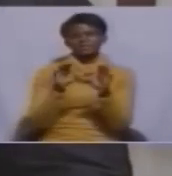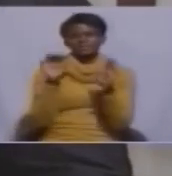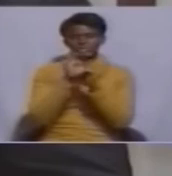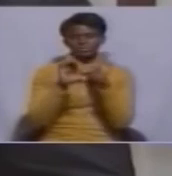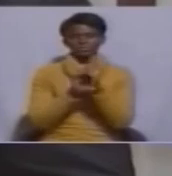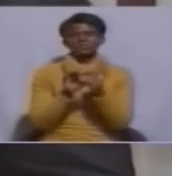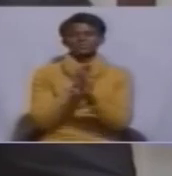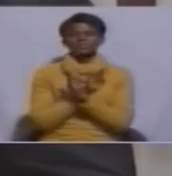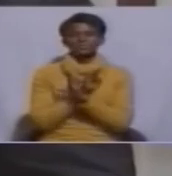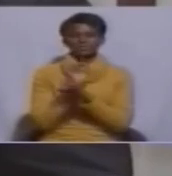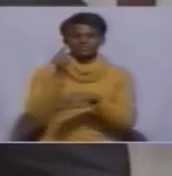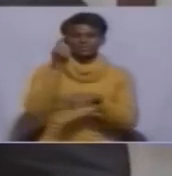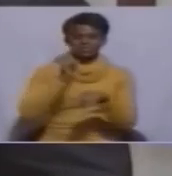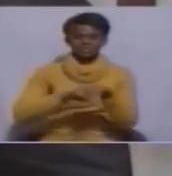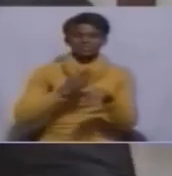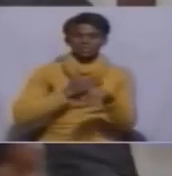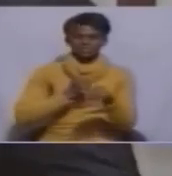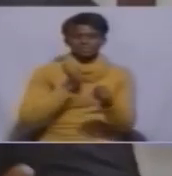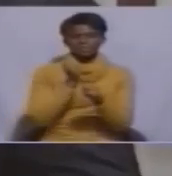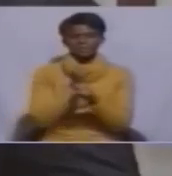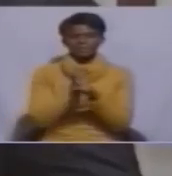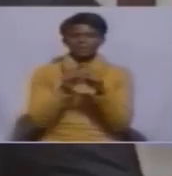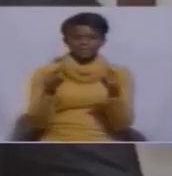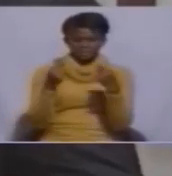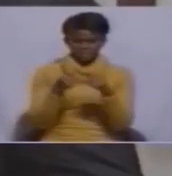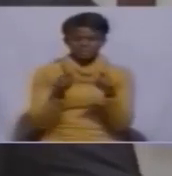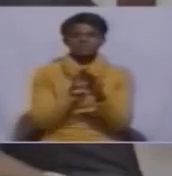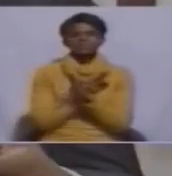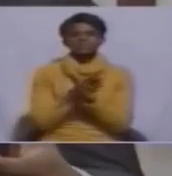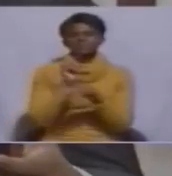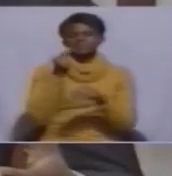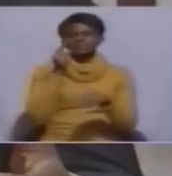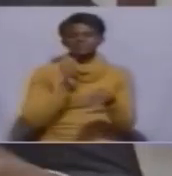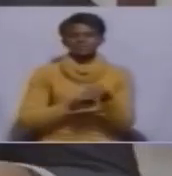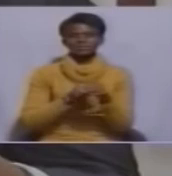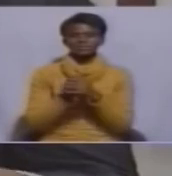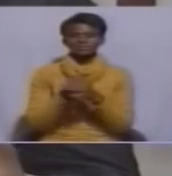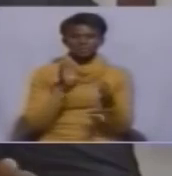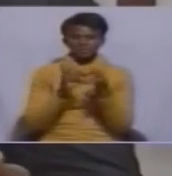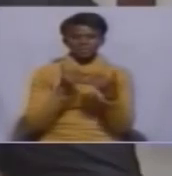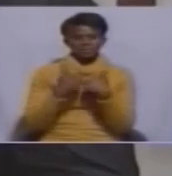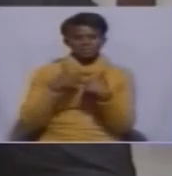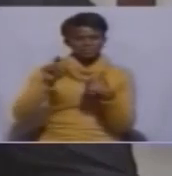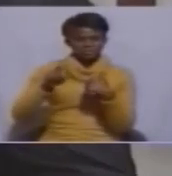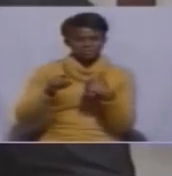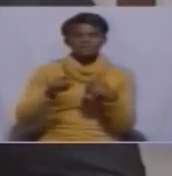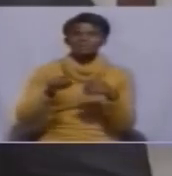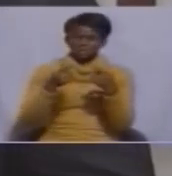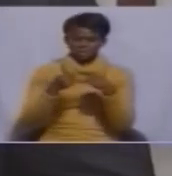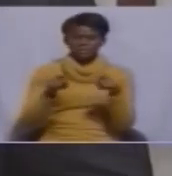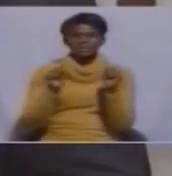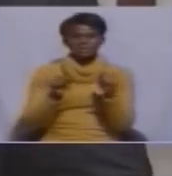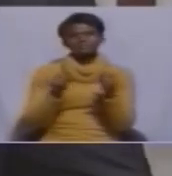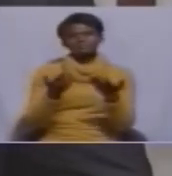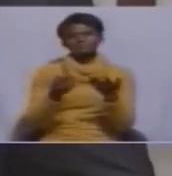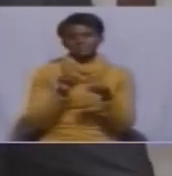context for the first time. They may have worked somewhere else, but will be applying them in Zambia for the first time. So if there will be need for an amendment, that can be done for some